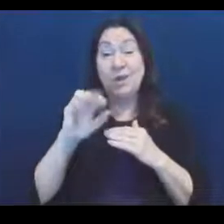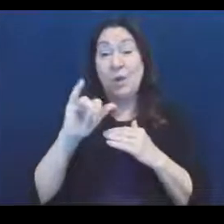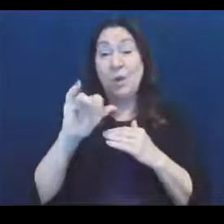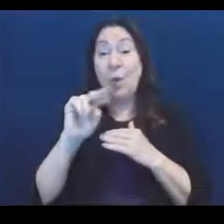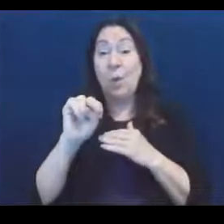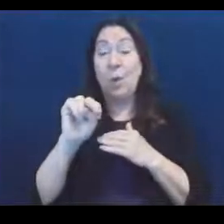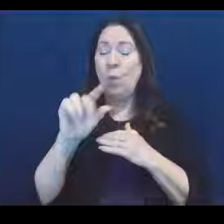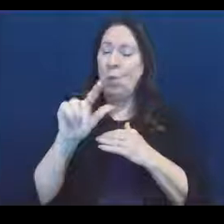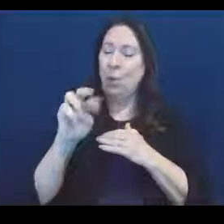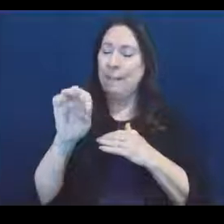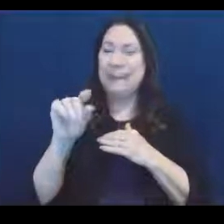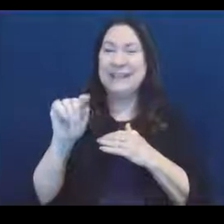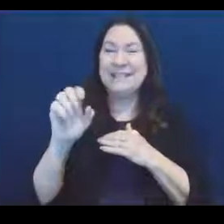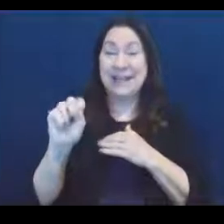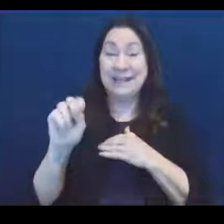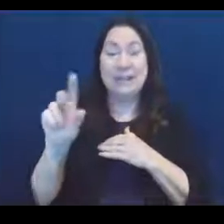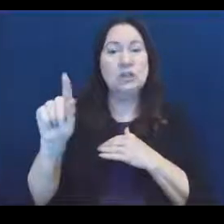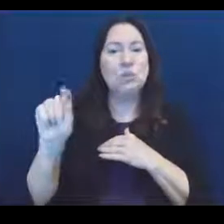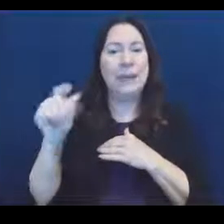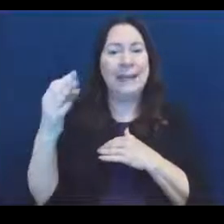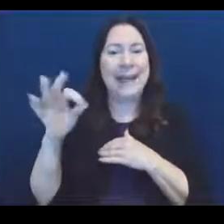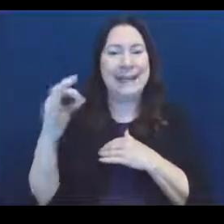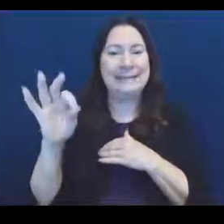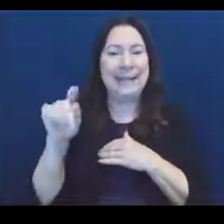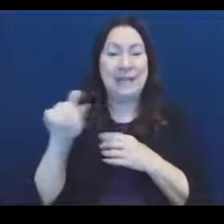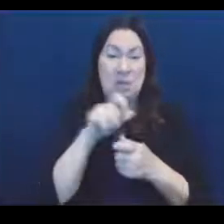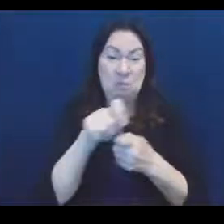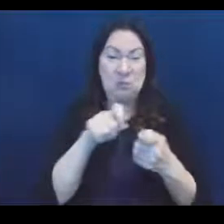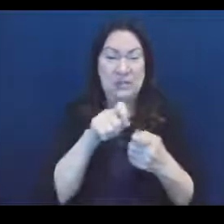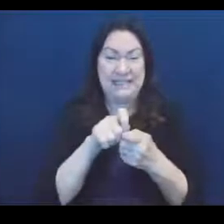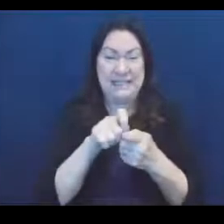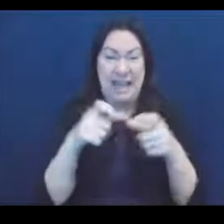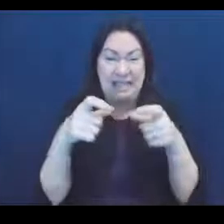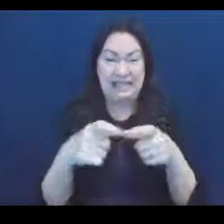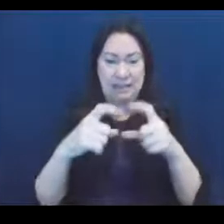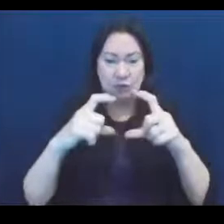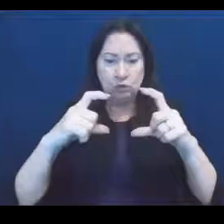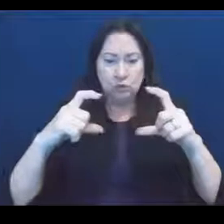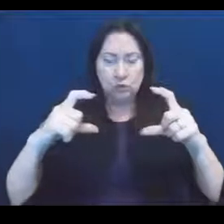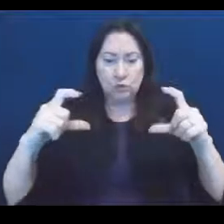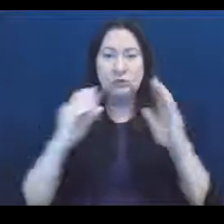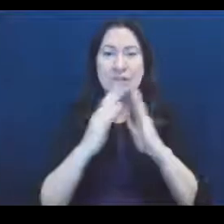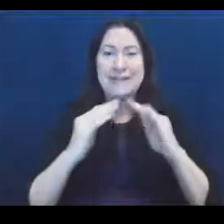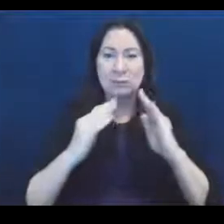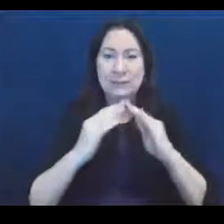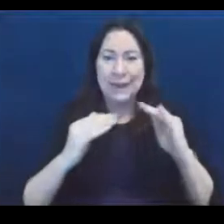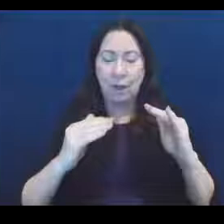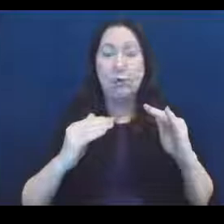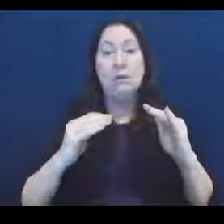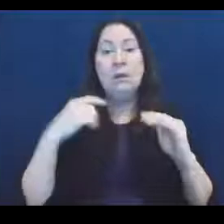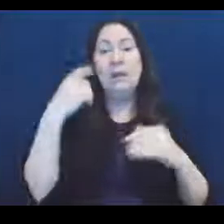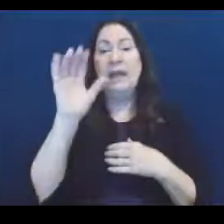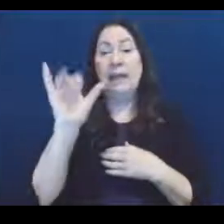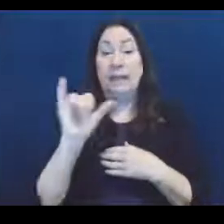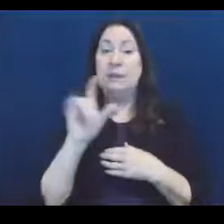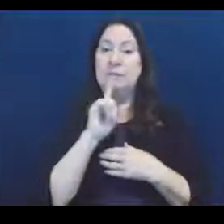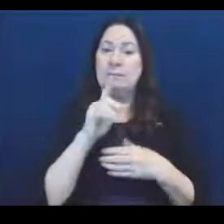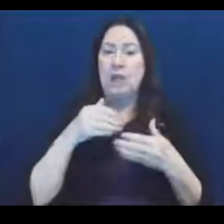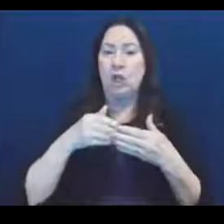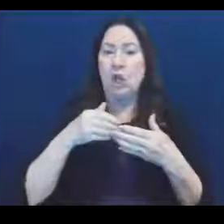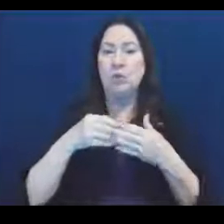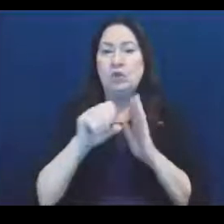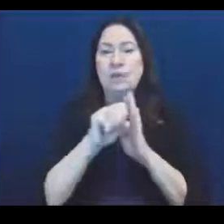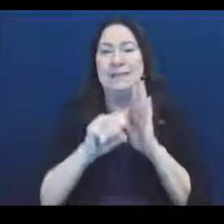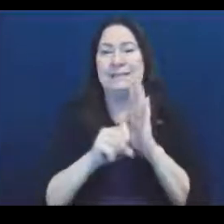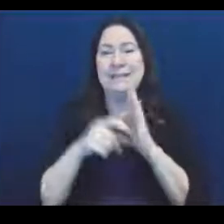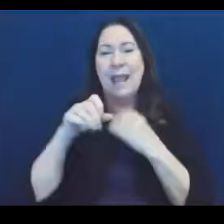2019. Looking at the precise location this ring expanded out from downtown Wilmington, it appears to be very close to the state port on the